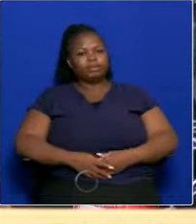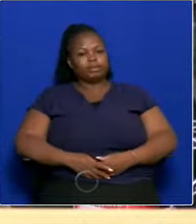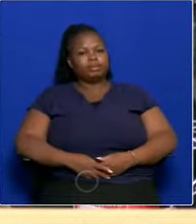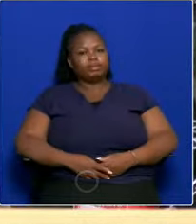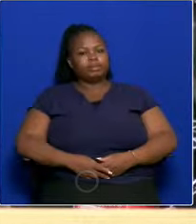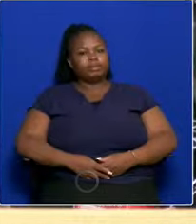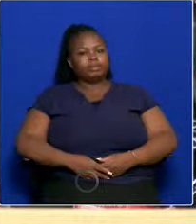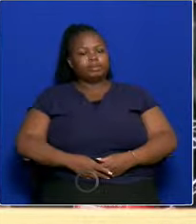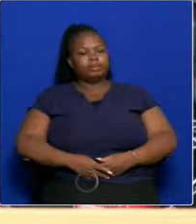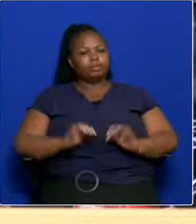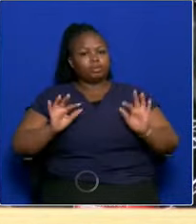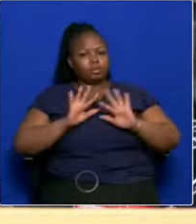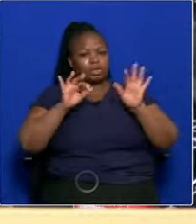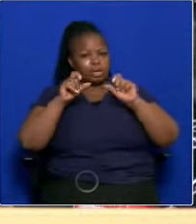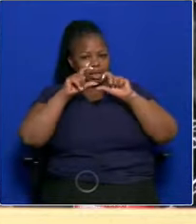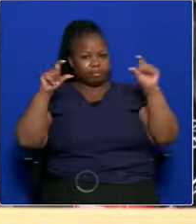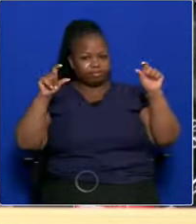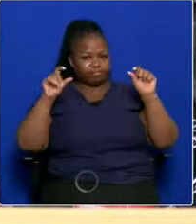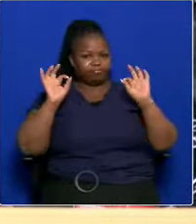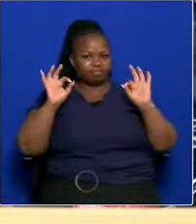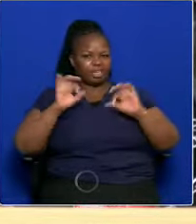there.